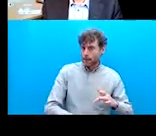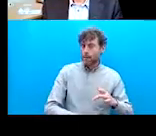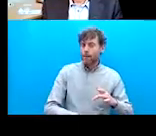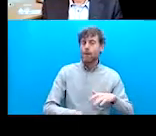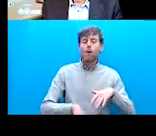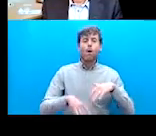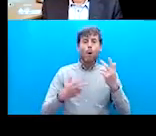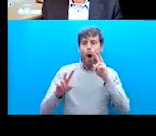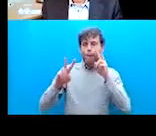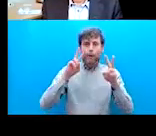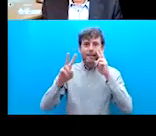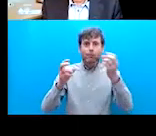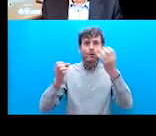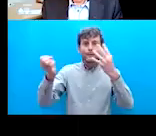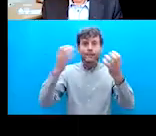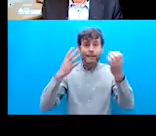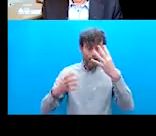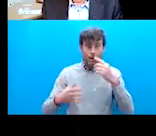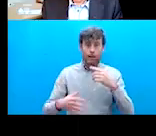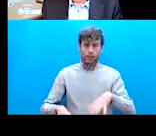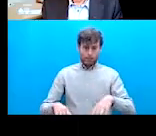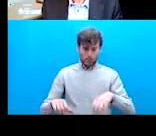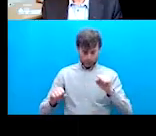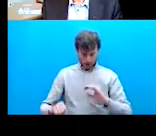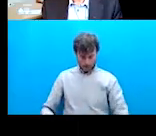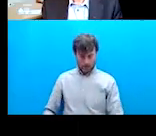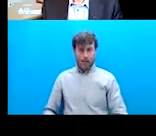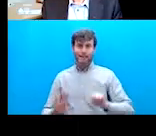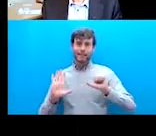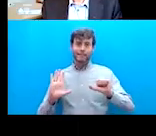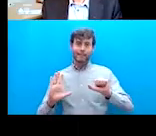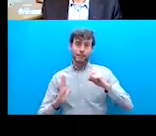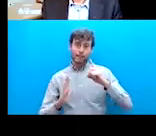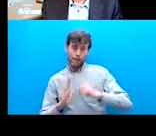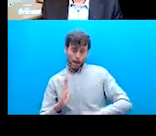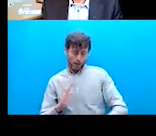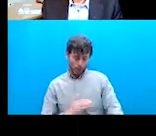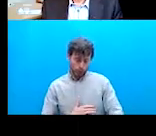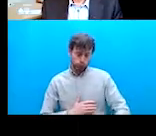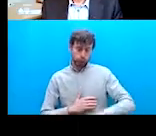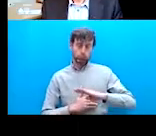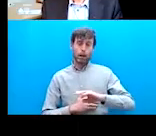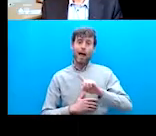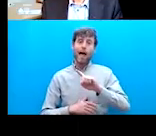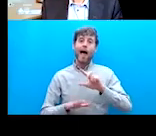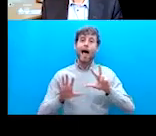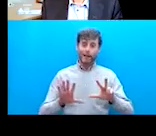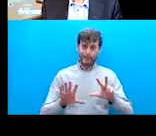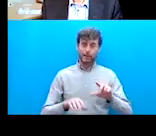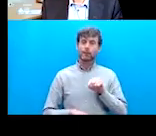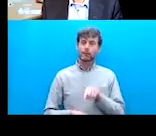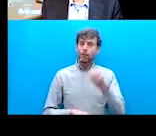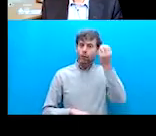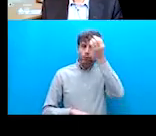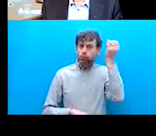at six months of age, and that at 18 months, they show enforanded effects to semantically incongruent